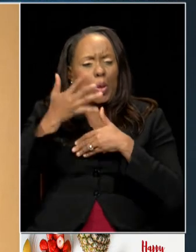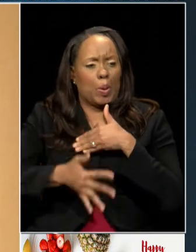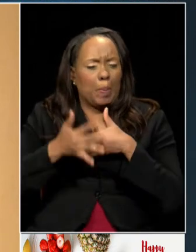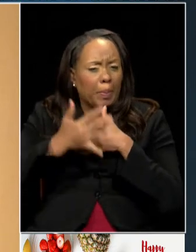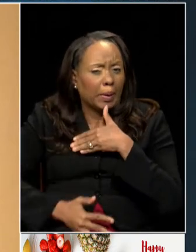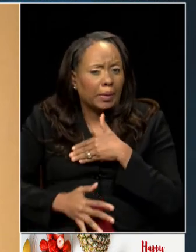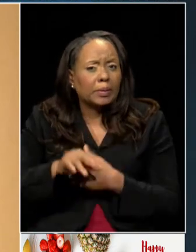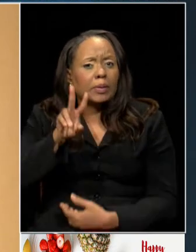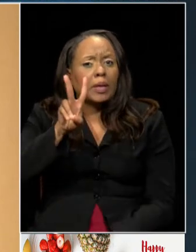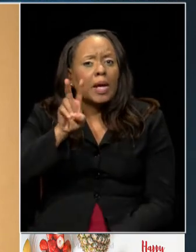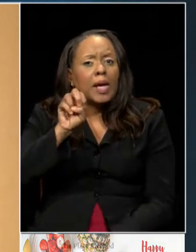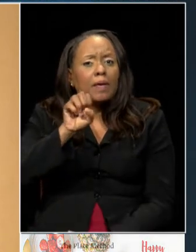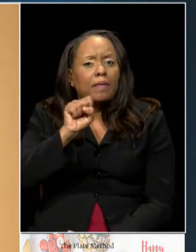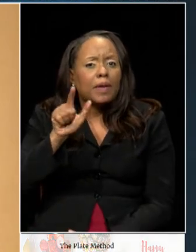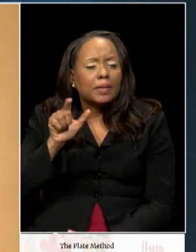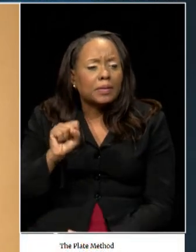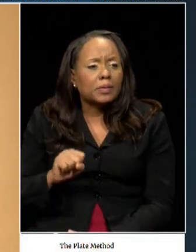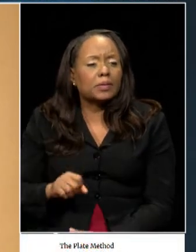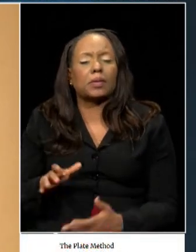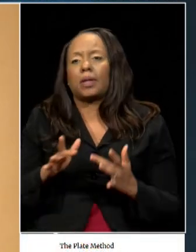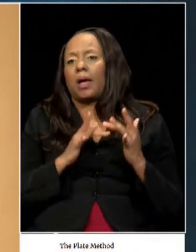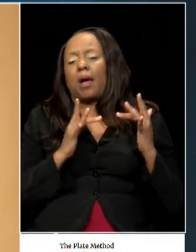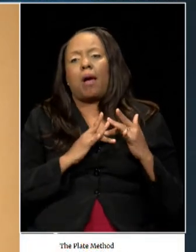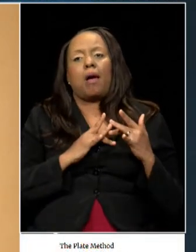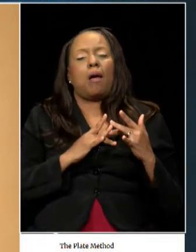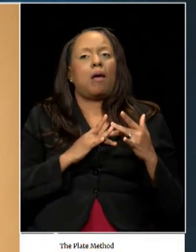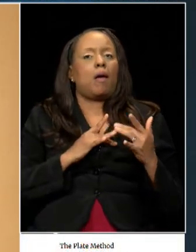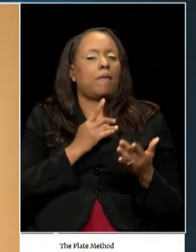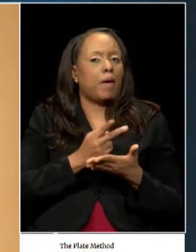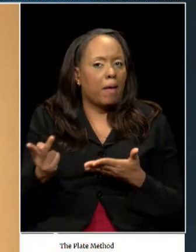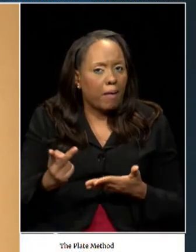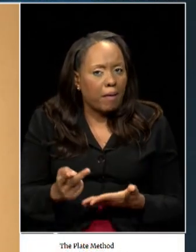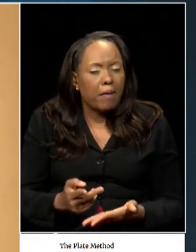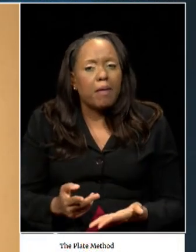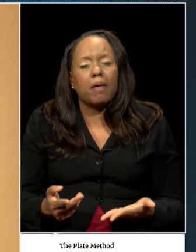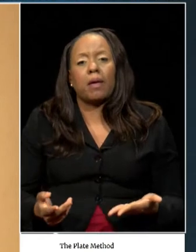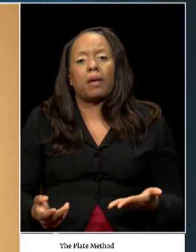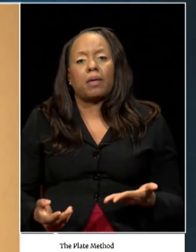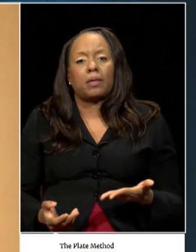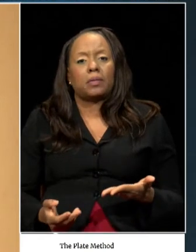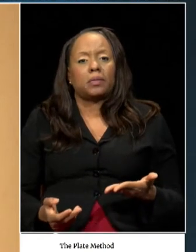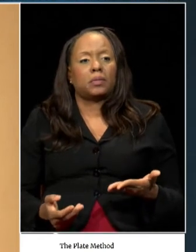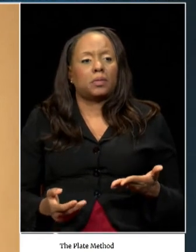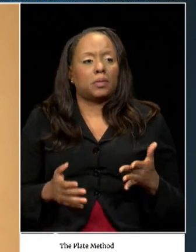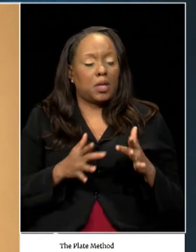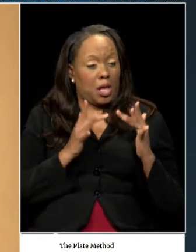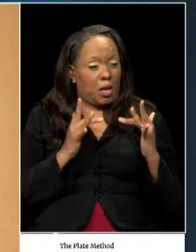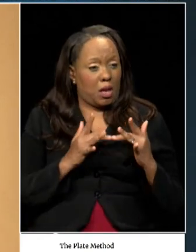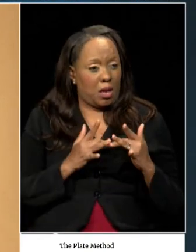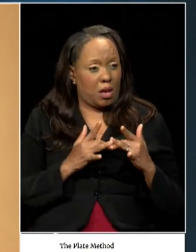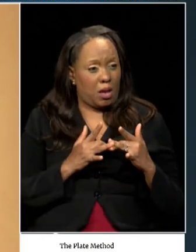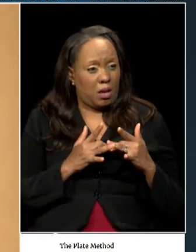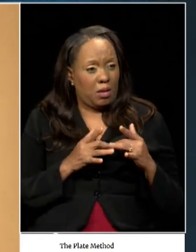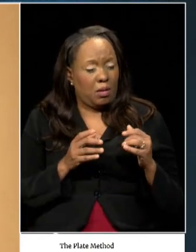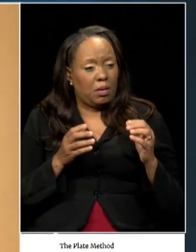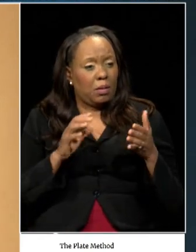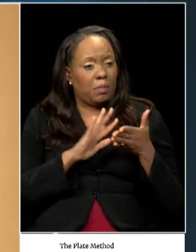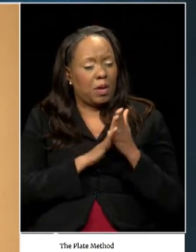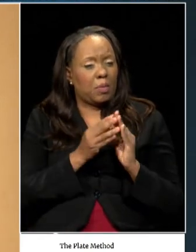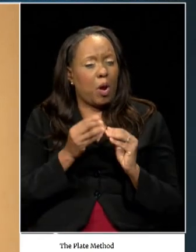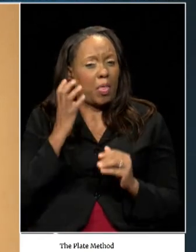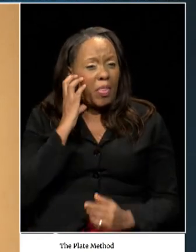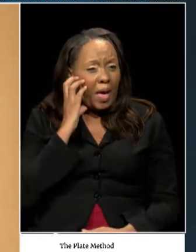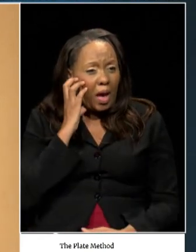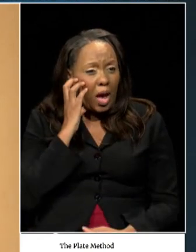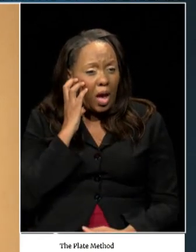So heart failure, which is a condition where the heart muscle is either thickened or it is